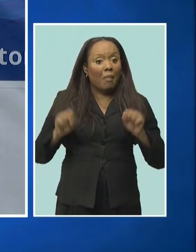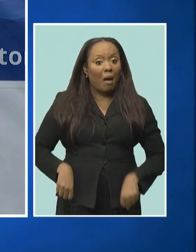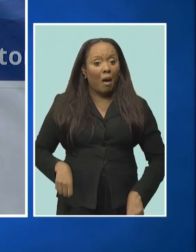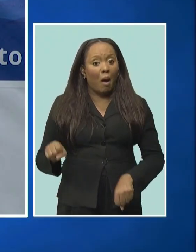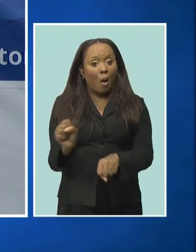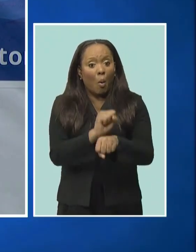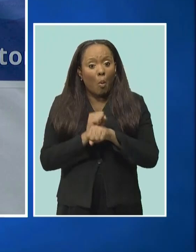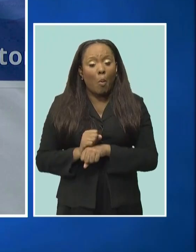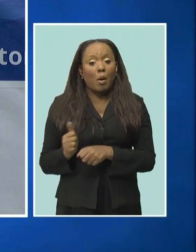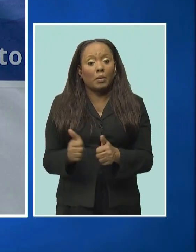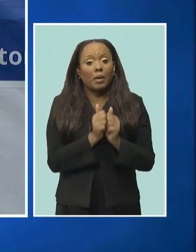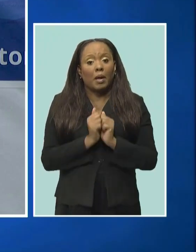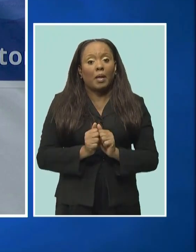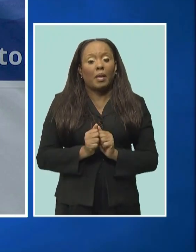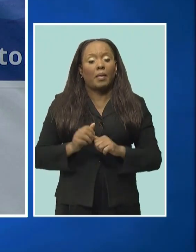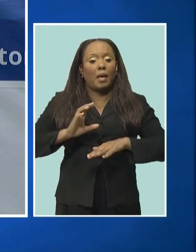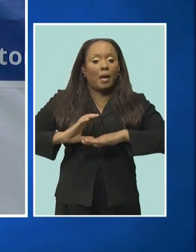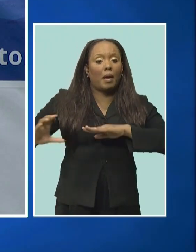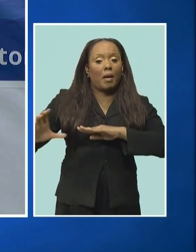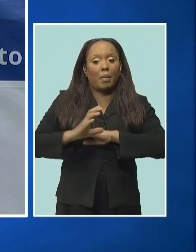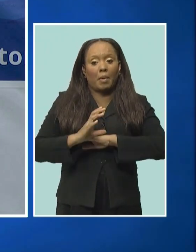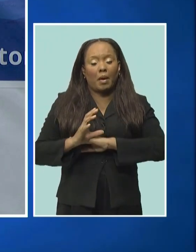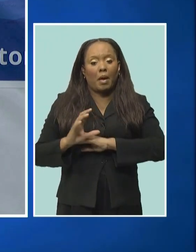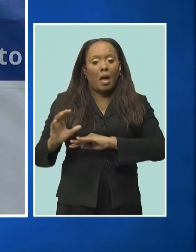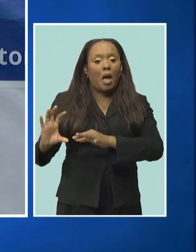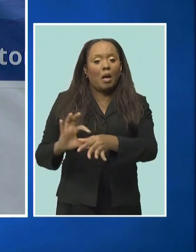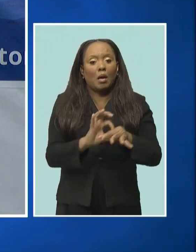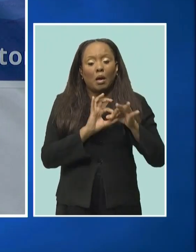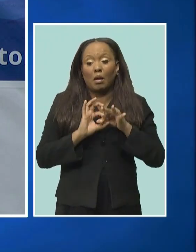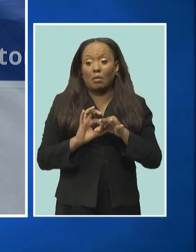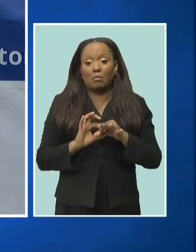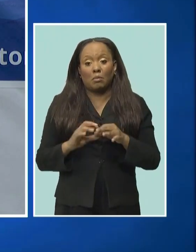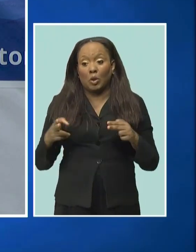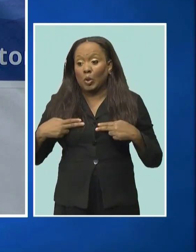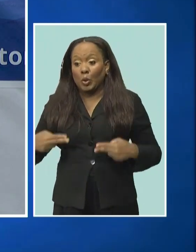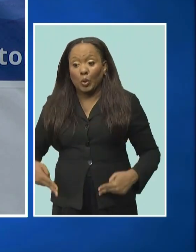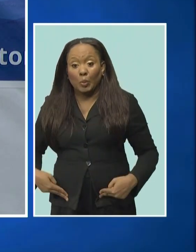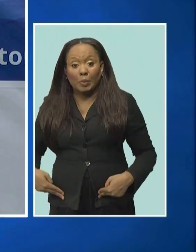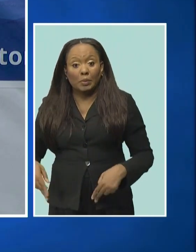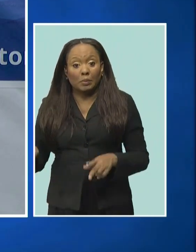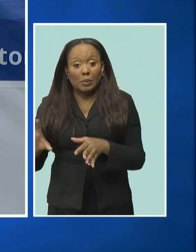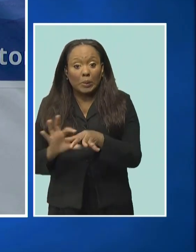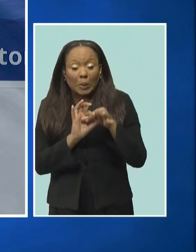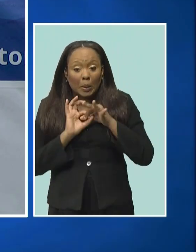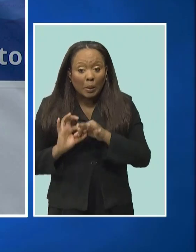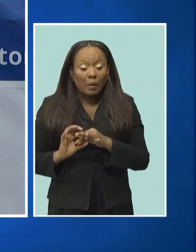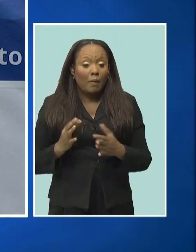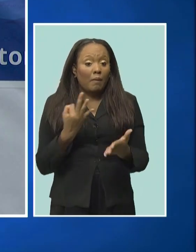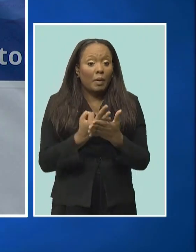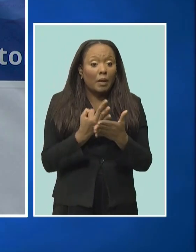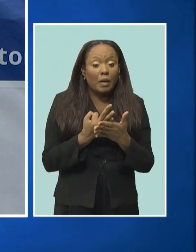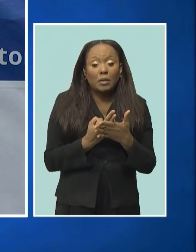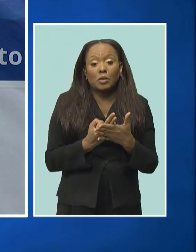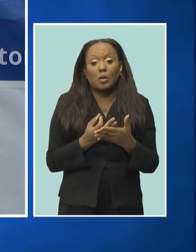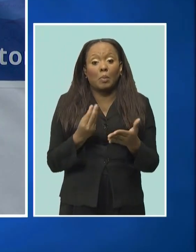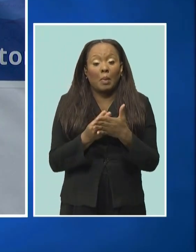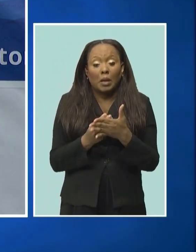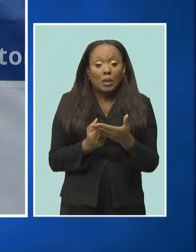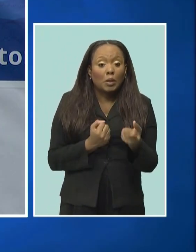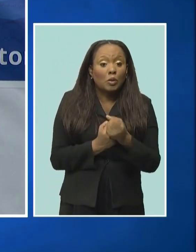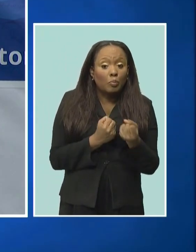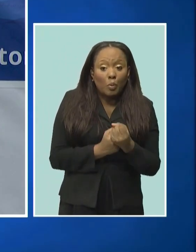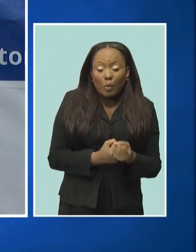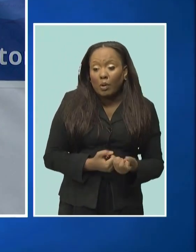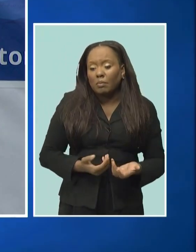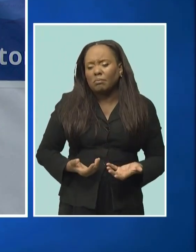initiatives that see us pooling resources, whether human, financial, inventory, or otherwise. And